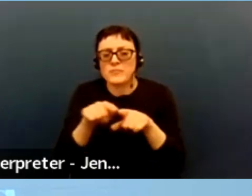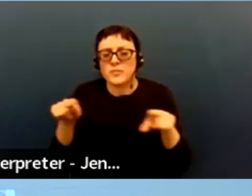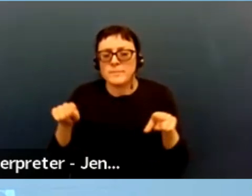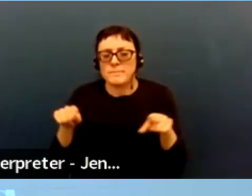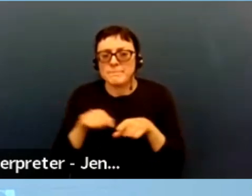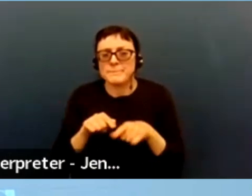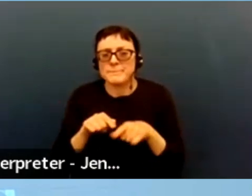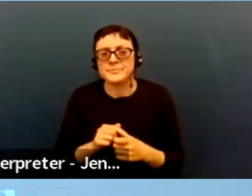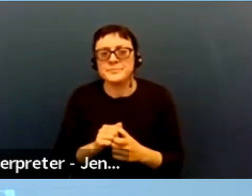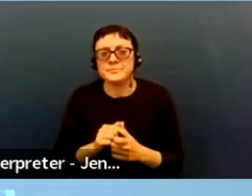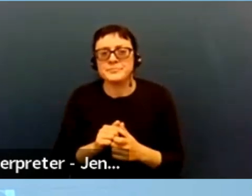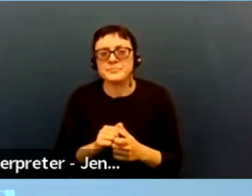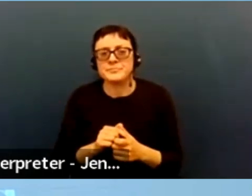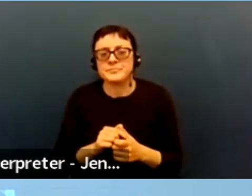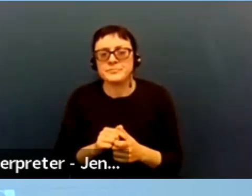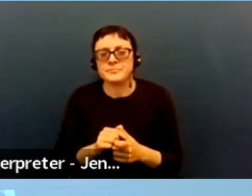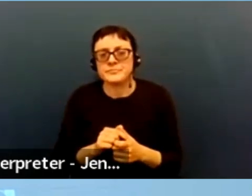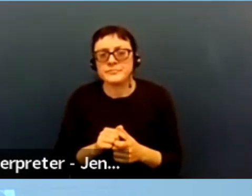No. So,